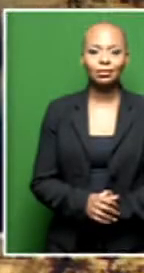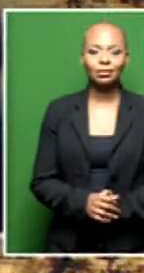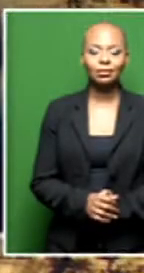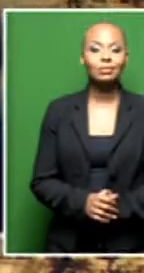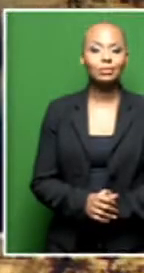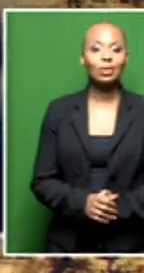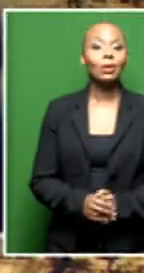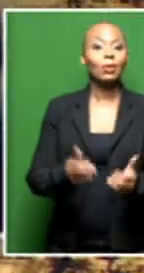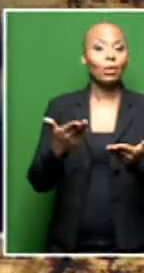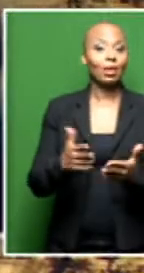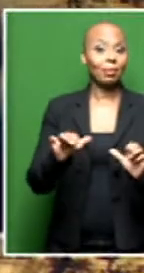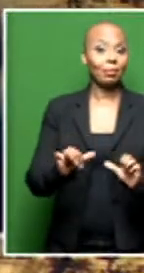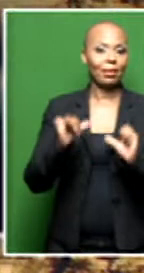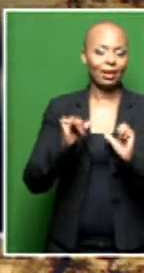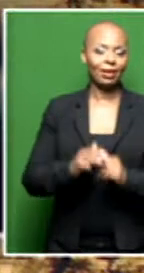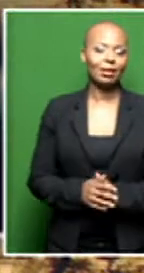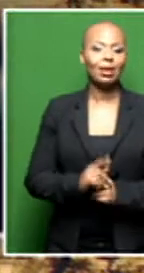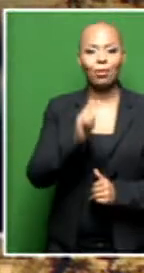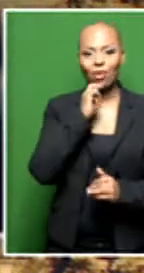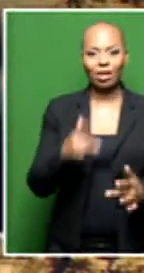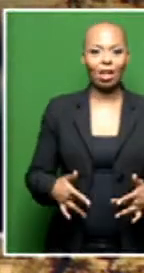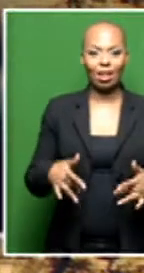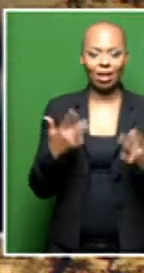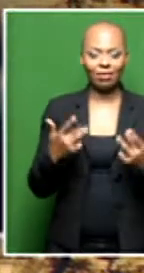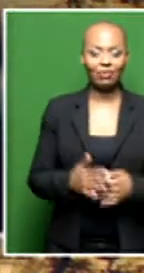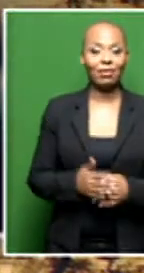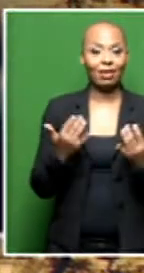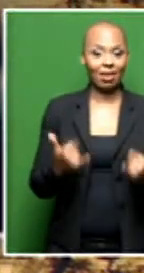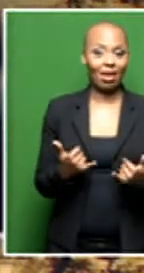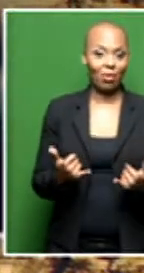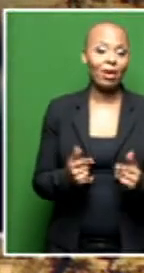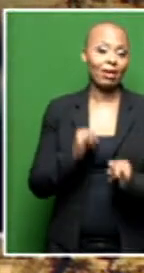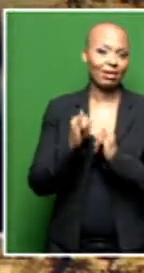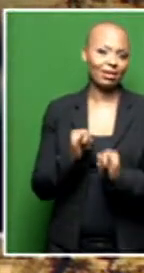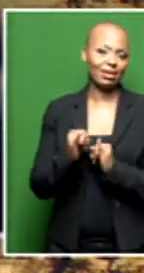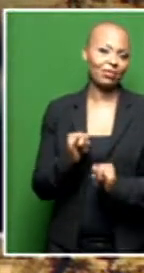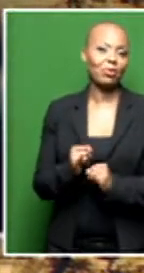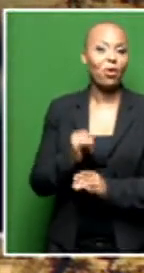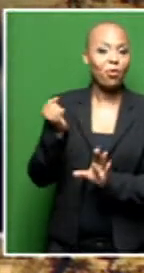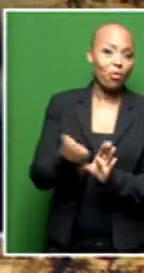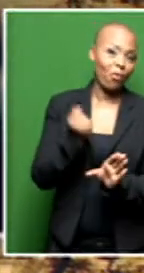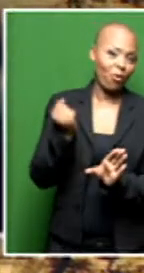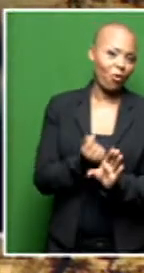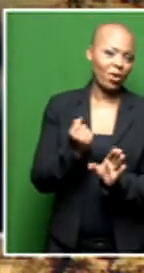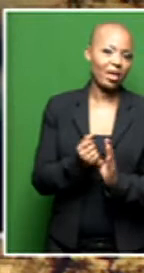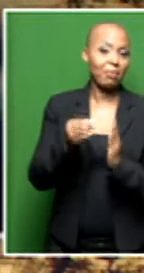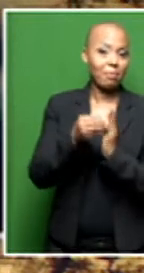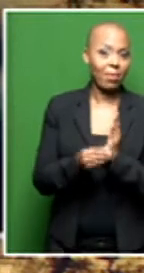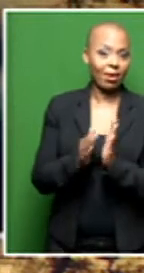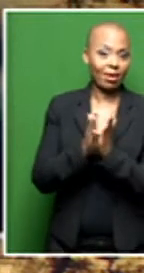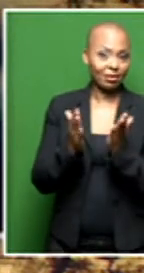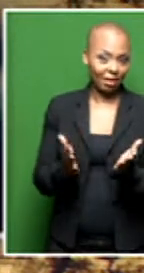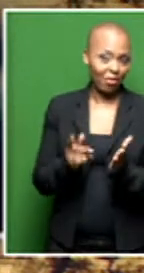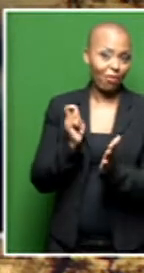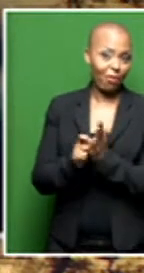Welcome back. You're still watching Morning Live. Now, popular cooking show host, magazine food editor and author Herman